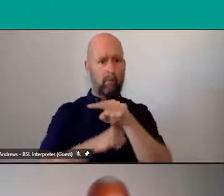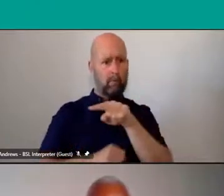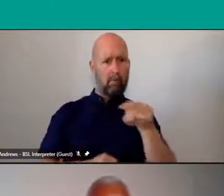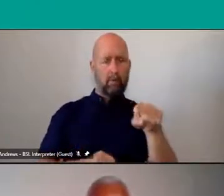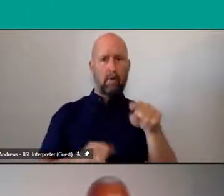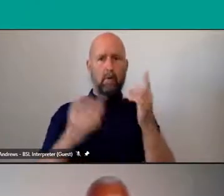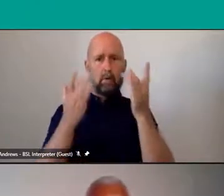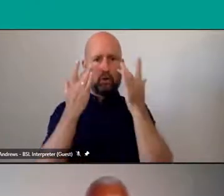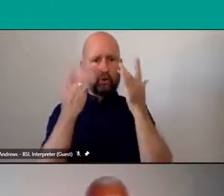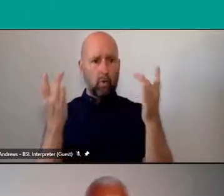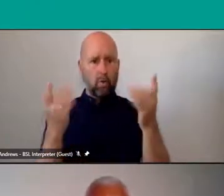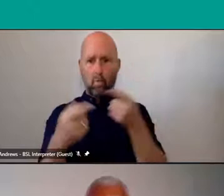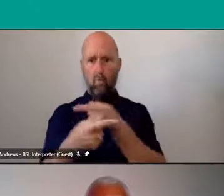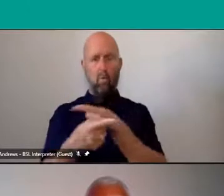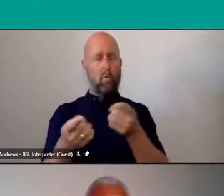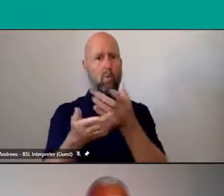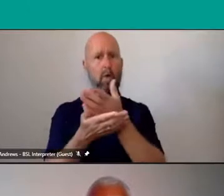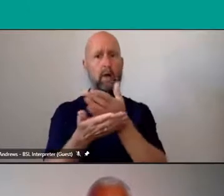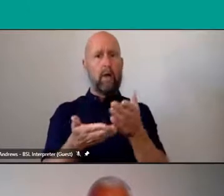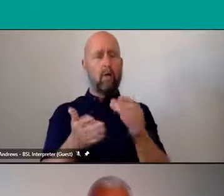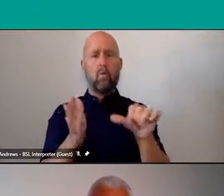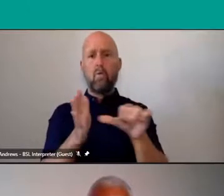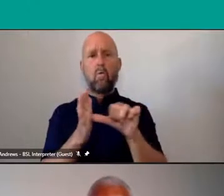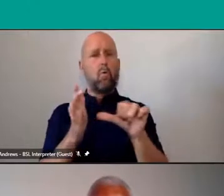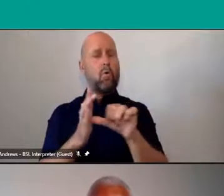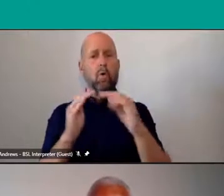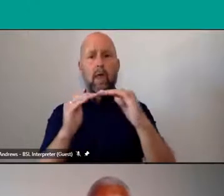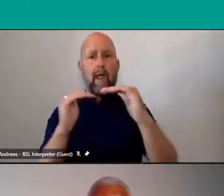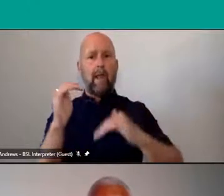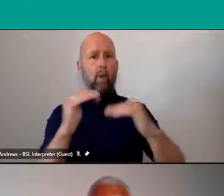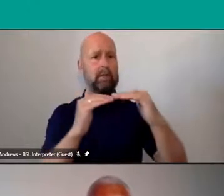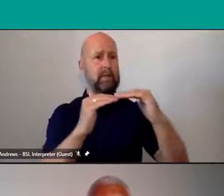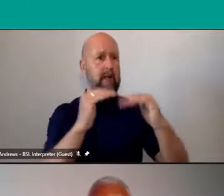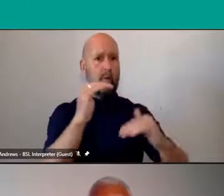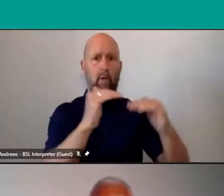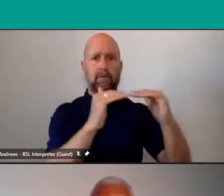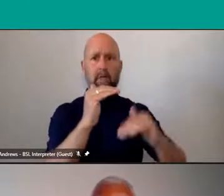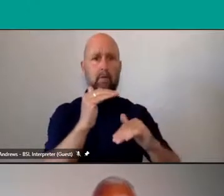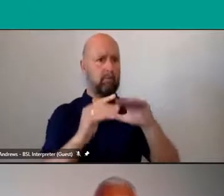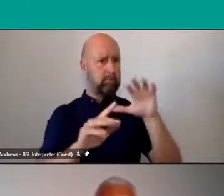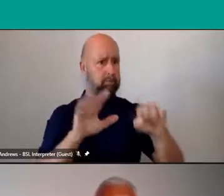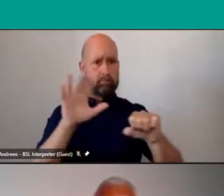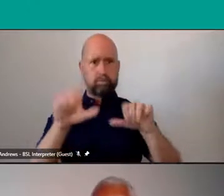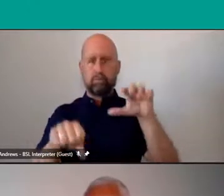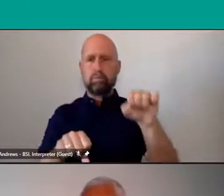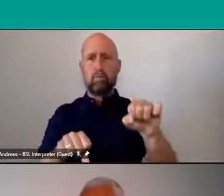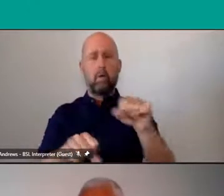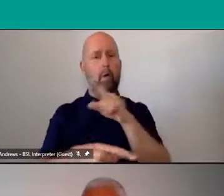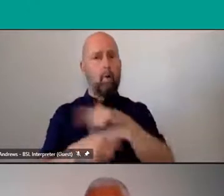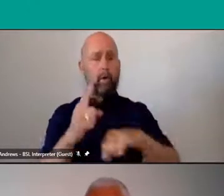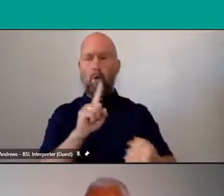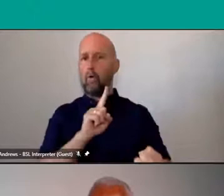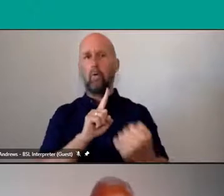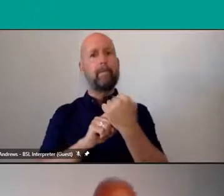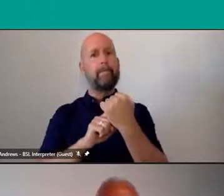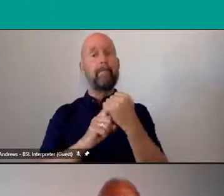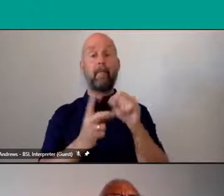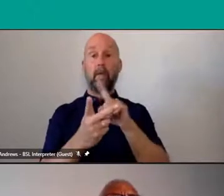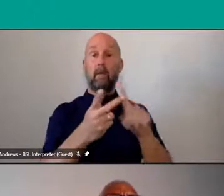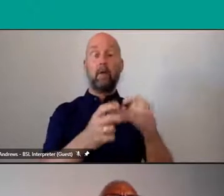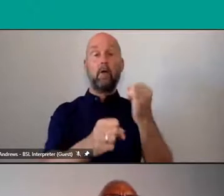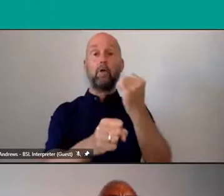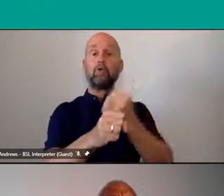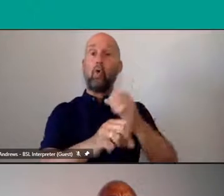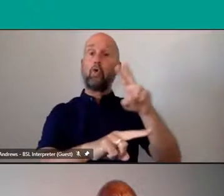laid bare those deep-seated inequalities, we were all struck by that. And then we had the death of George